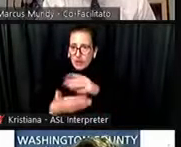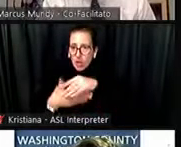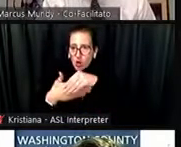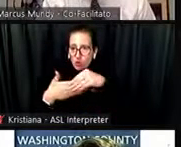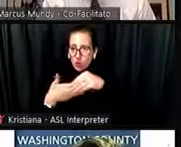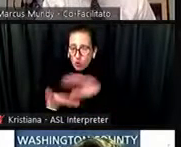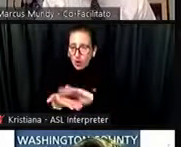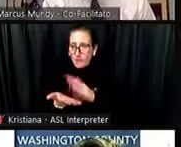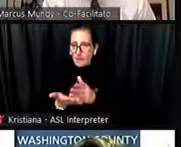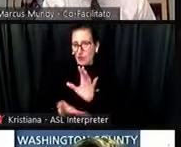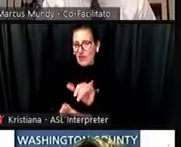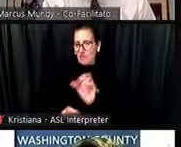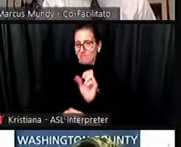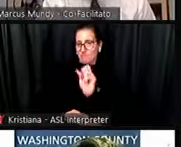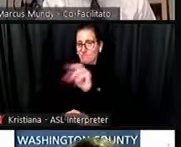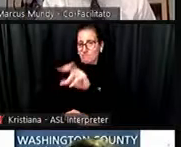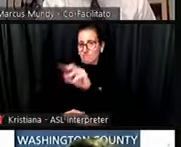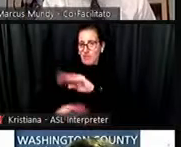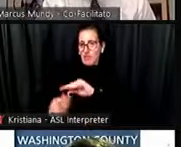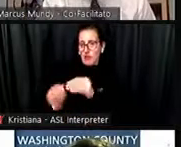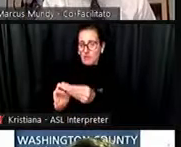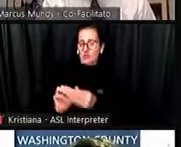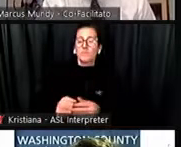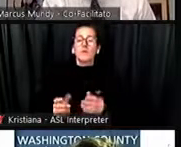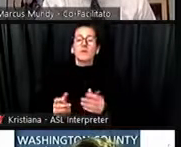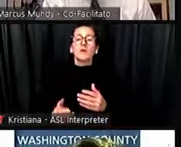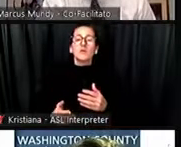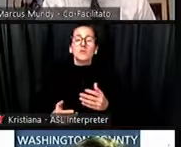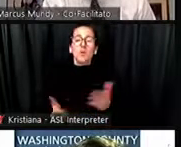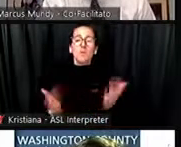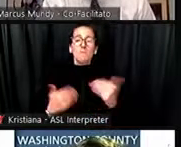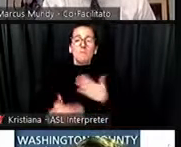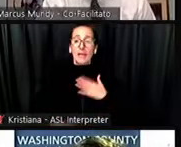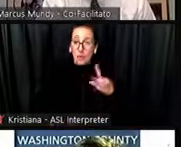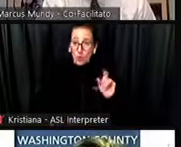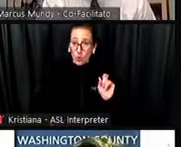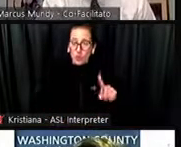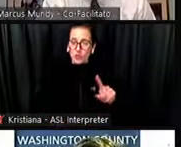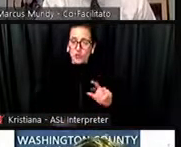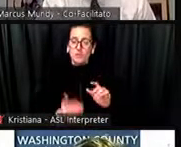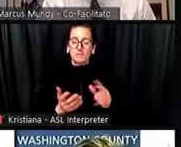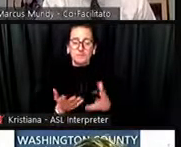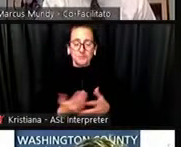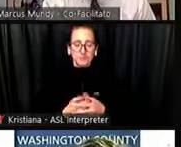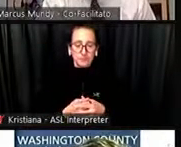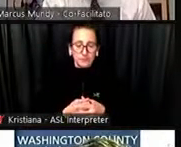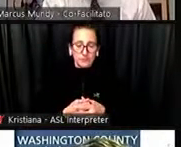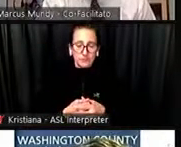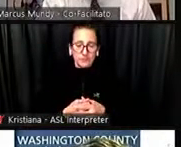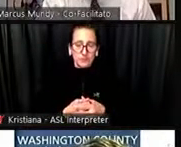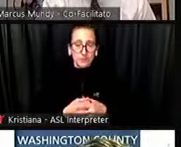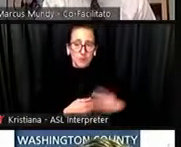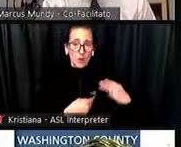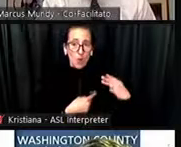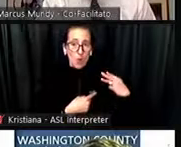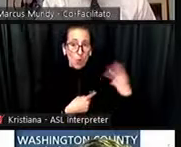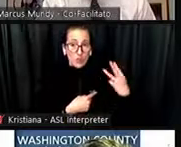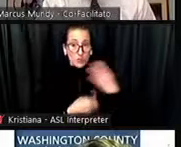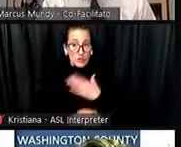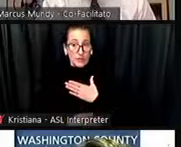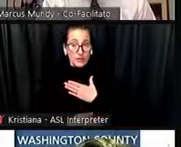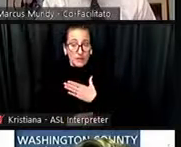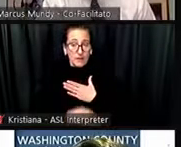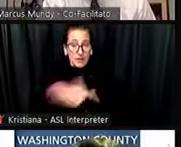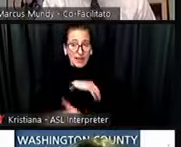kind of the specific dollar amounts. And then my question is, how open is Washington County to